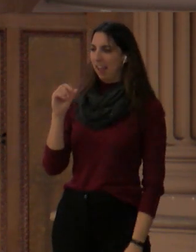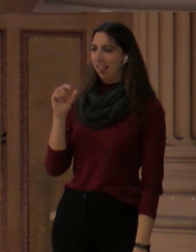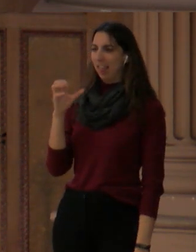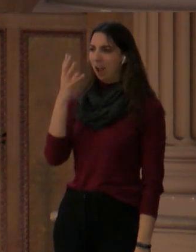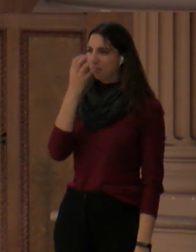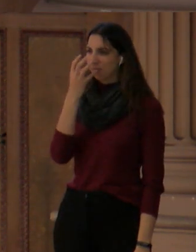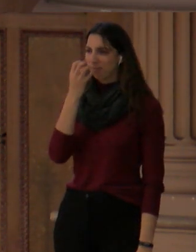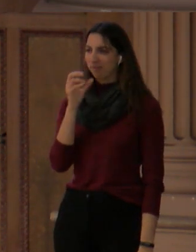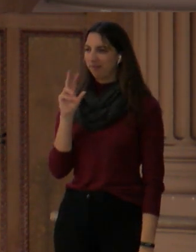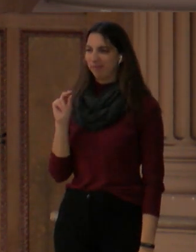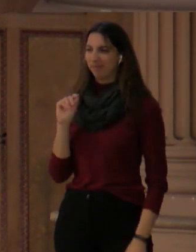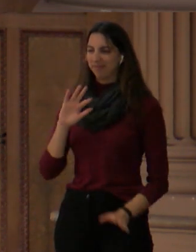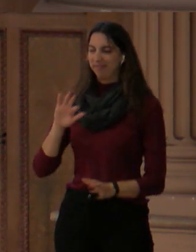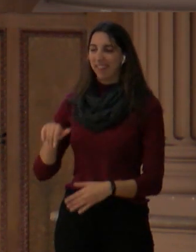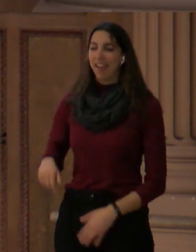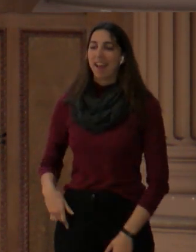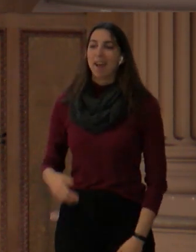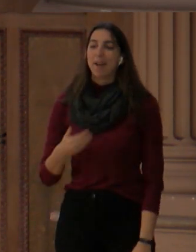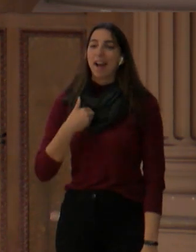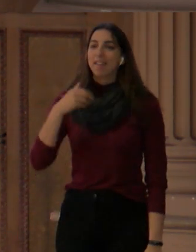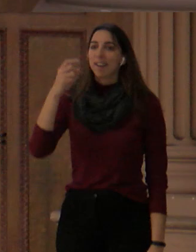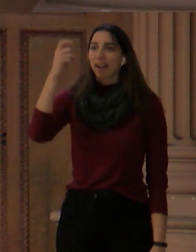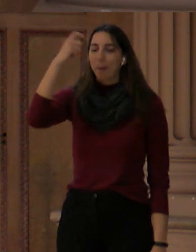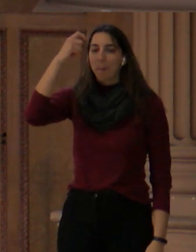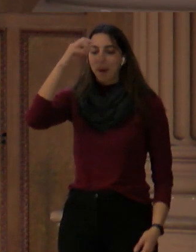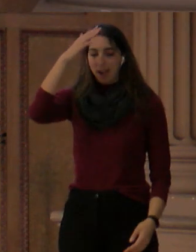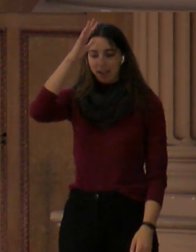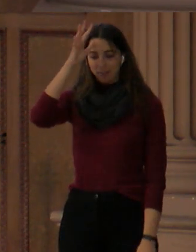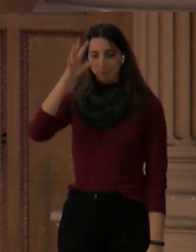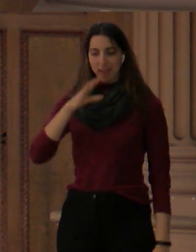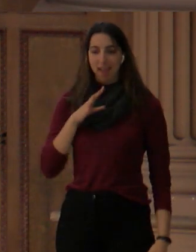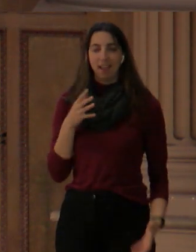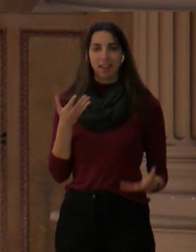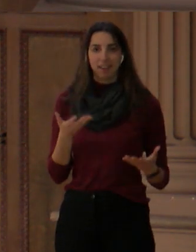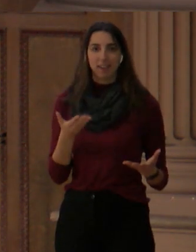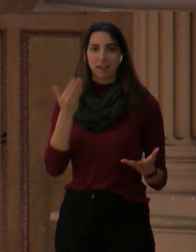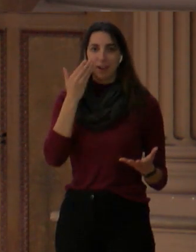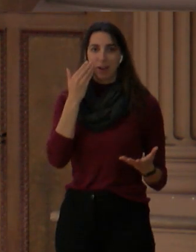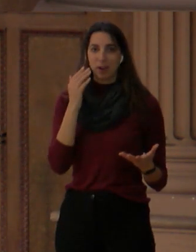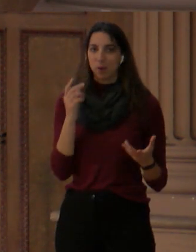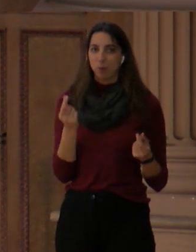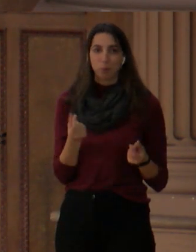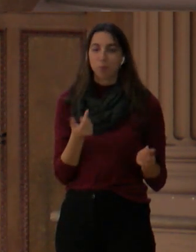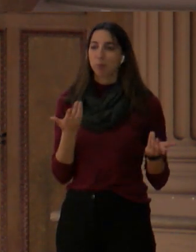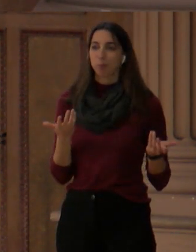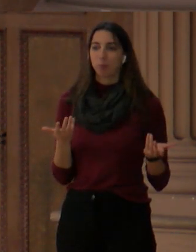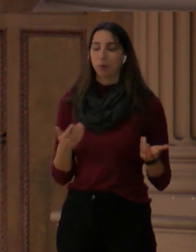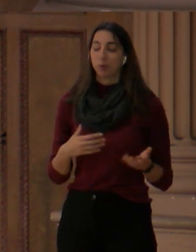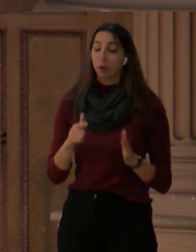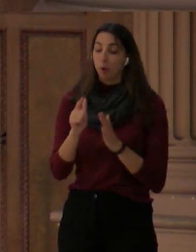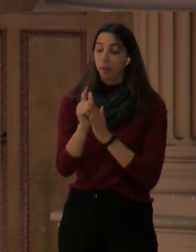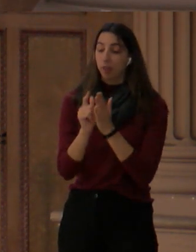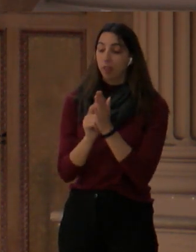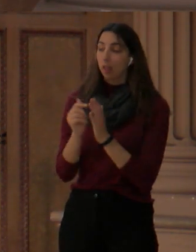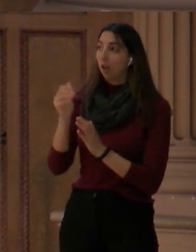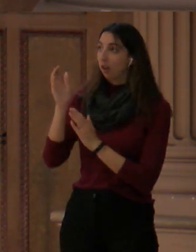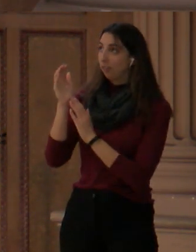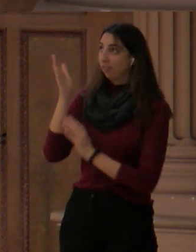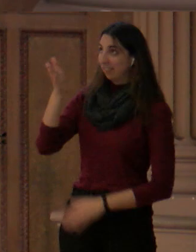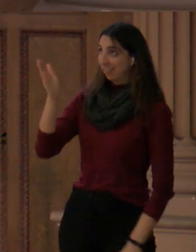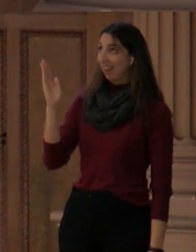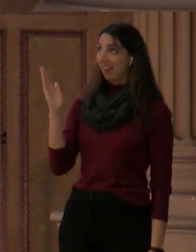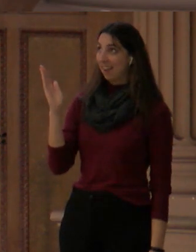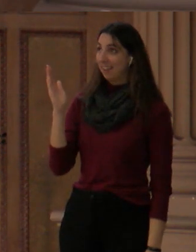running this place and he's wise and he knows how to deal wisely. The law of God is going to be in the driver's seat